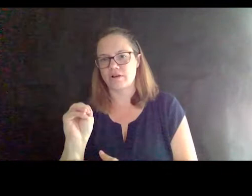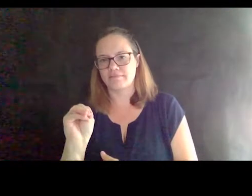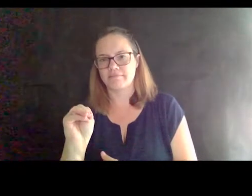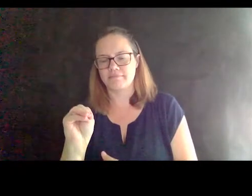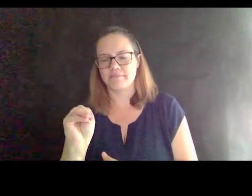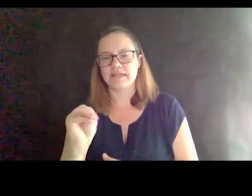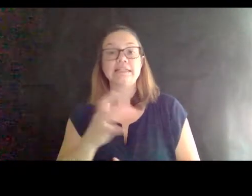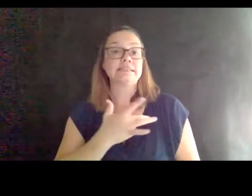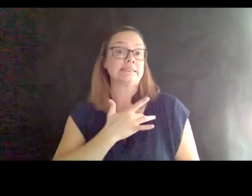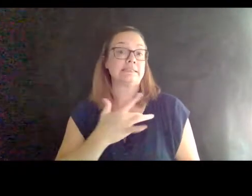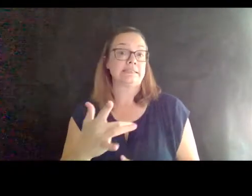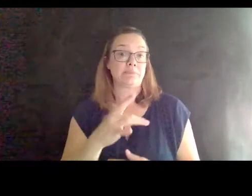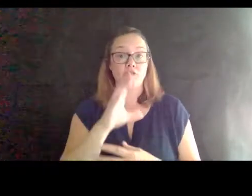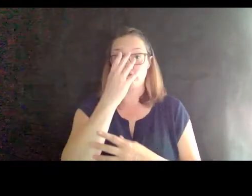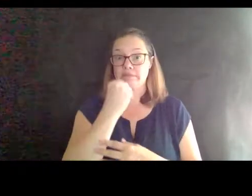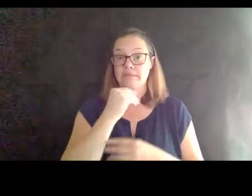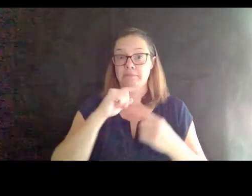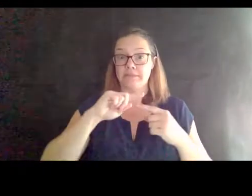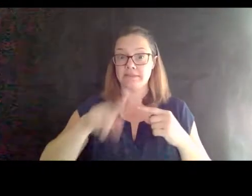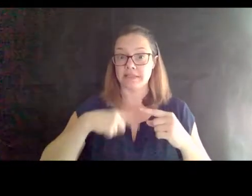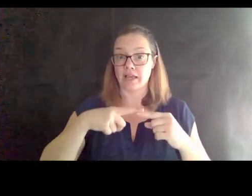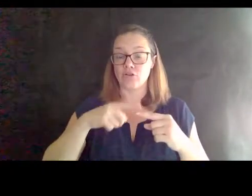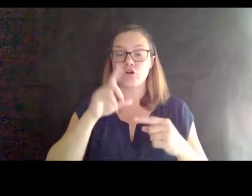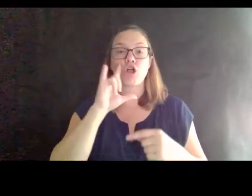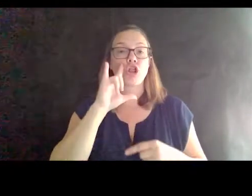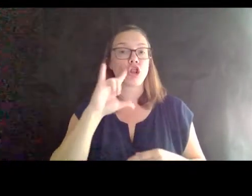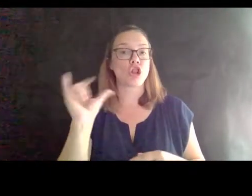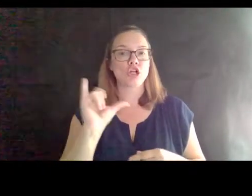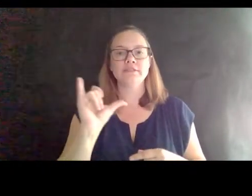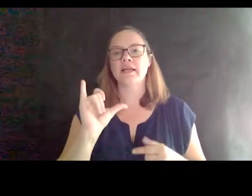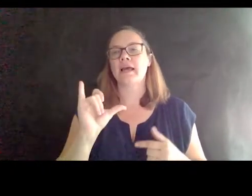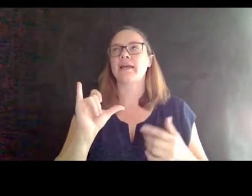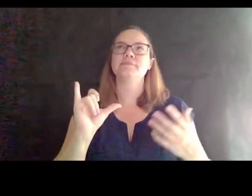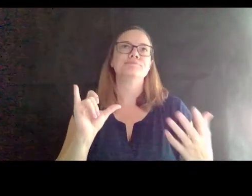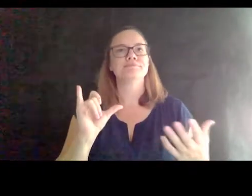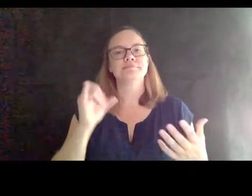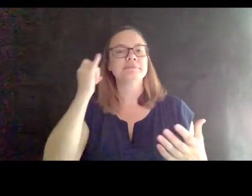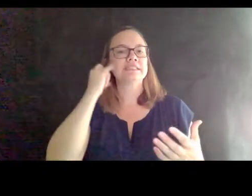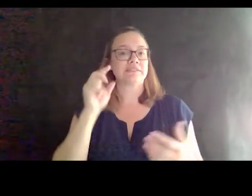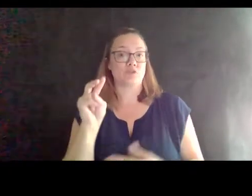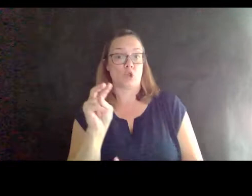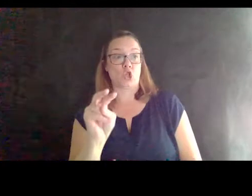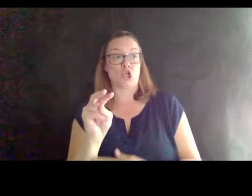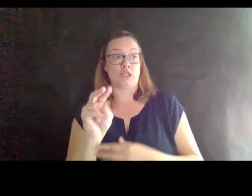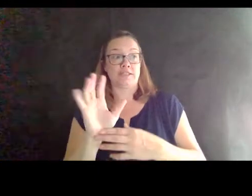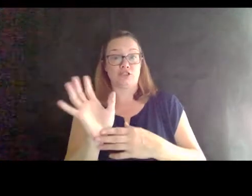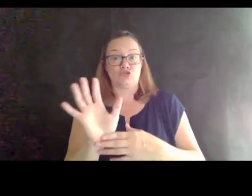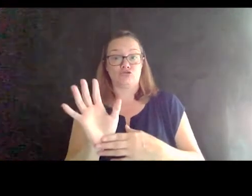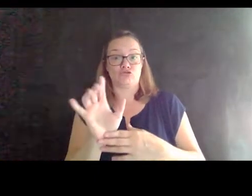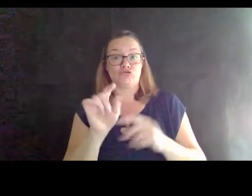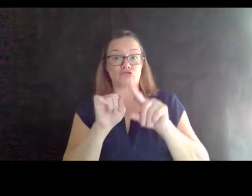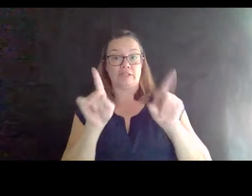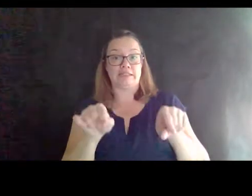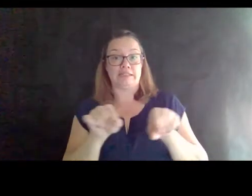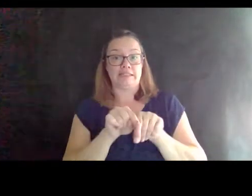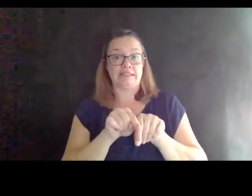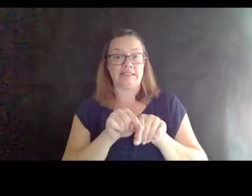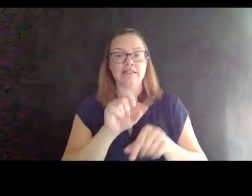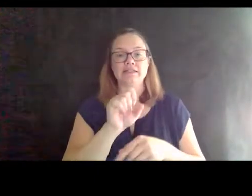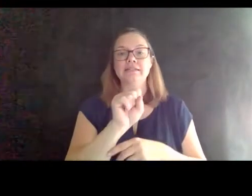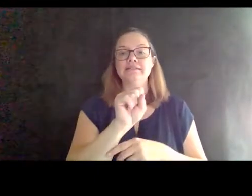typical sleep cycle could look similar to if you're looking at the screen stage one